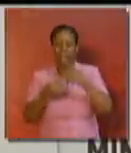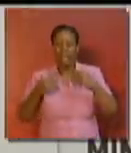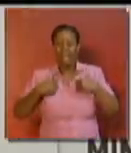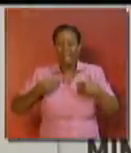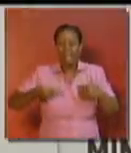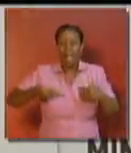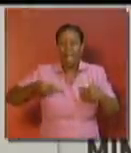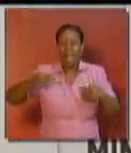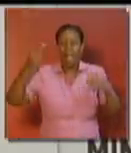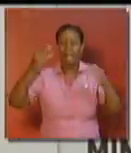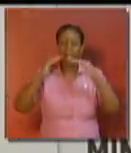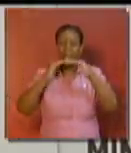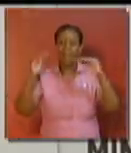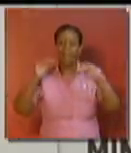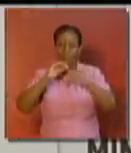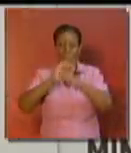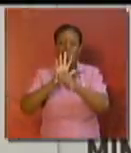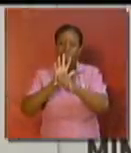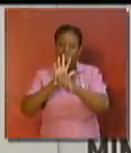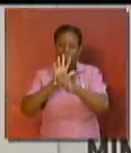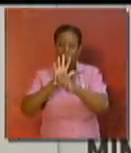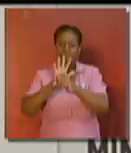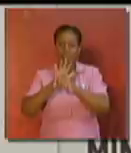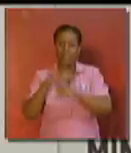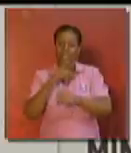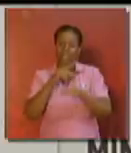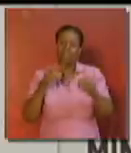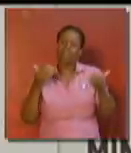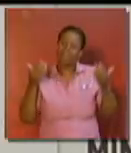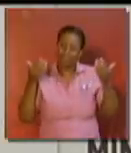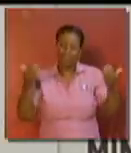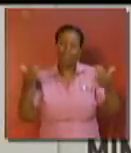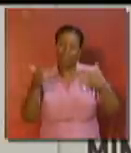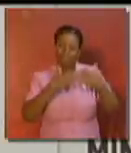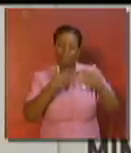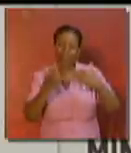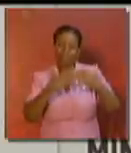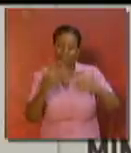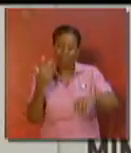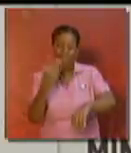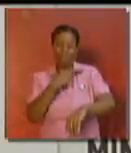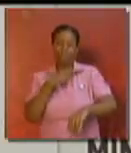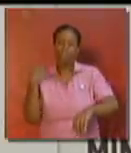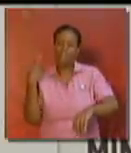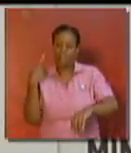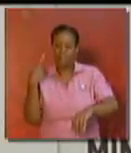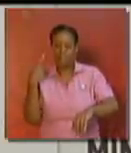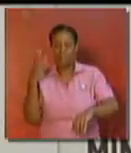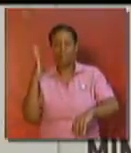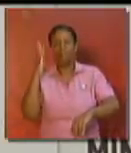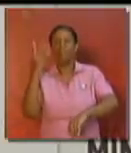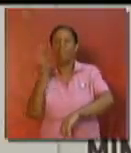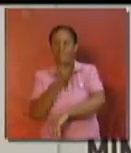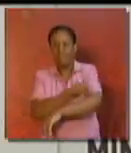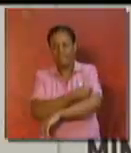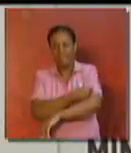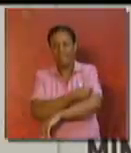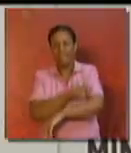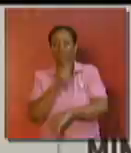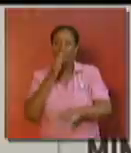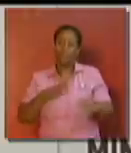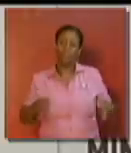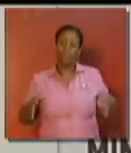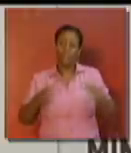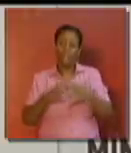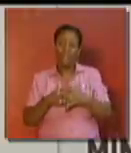risk. The next questions are related to fertility treatment and trying to get pregnant. Can you take